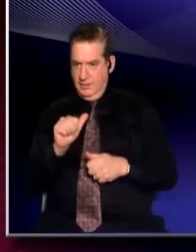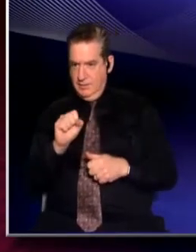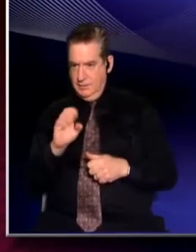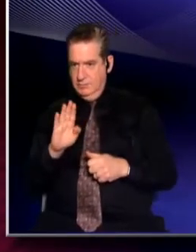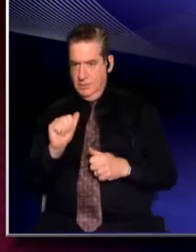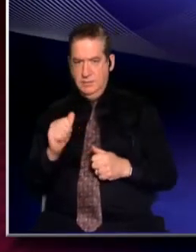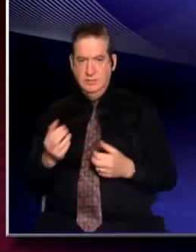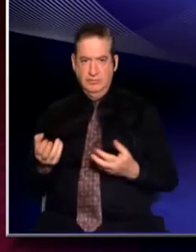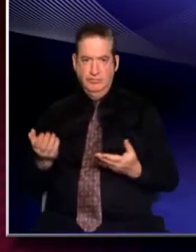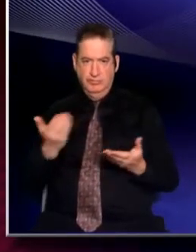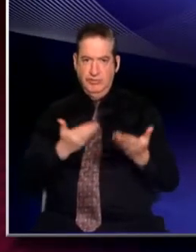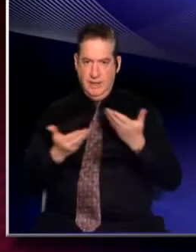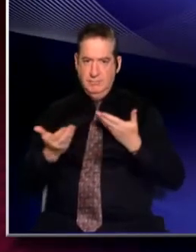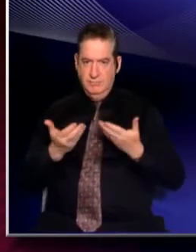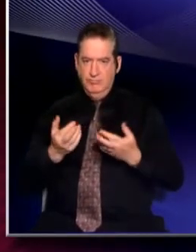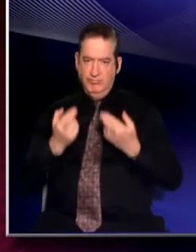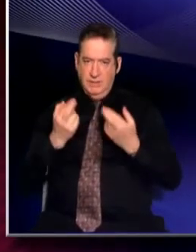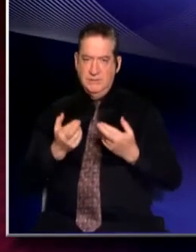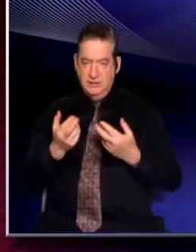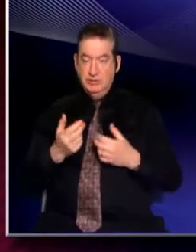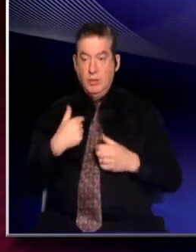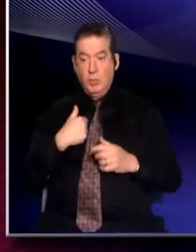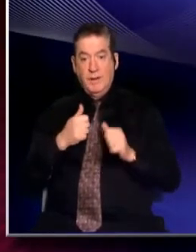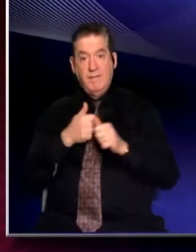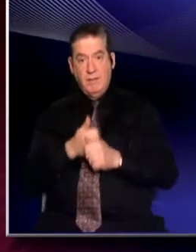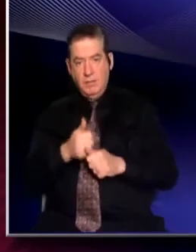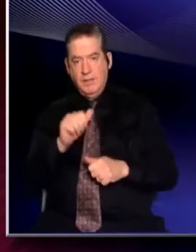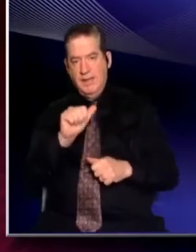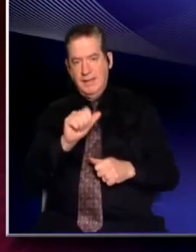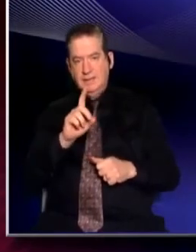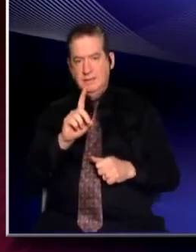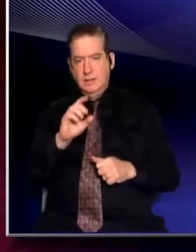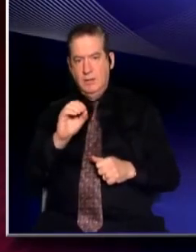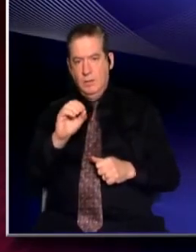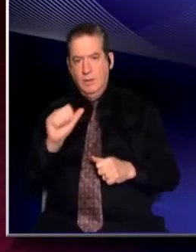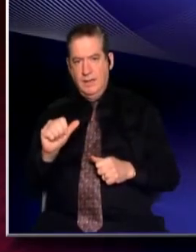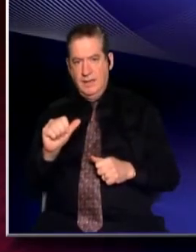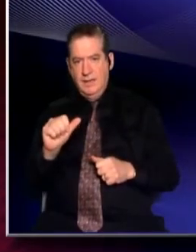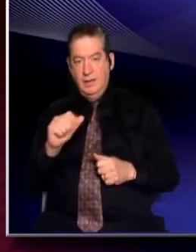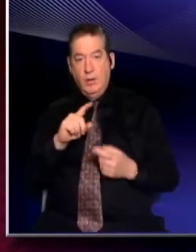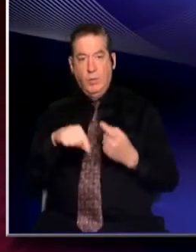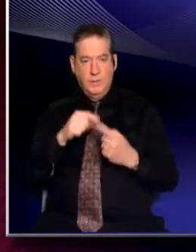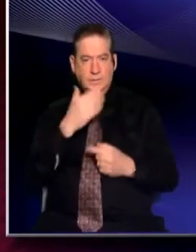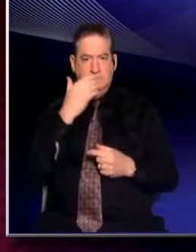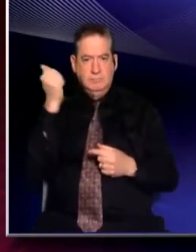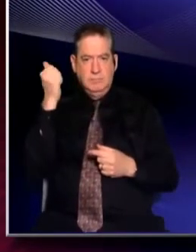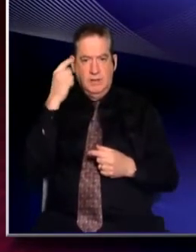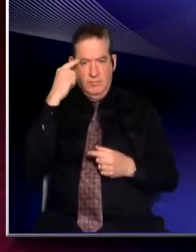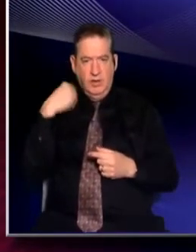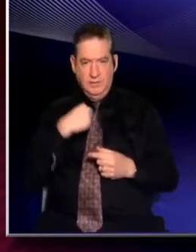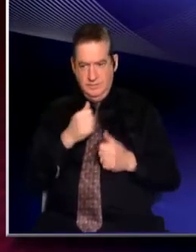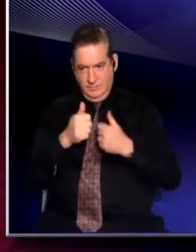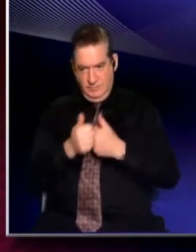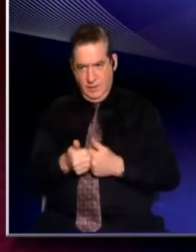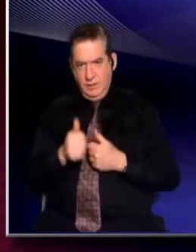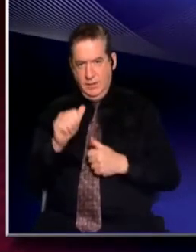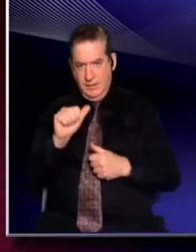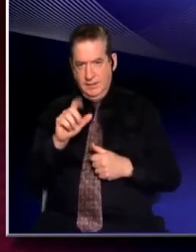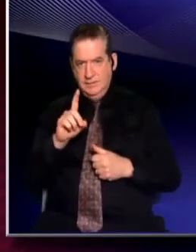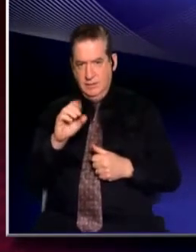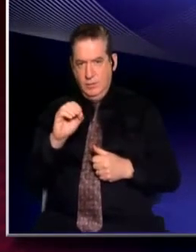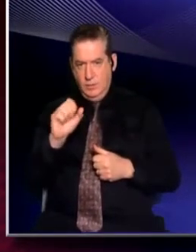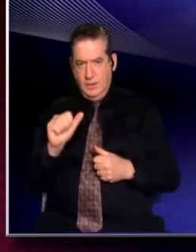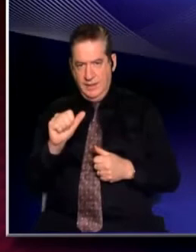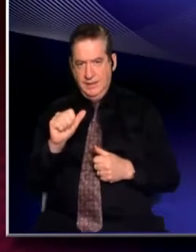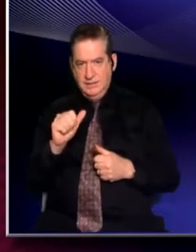ASBA's recommendations, and to follow ADOA when it is better for us to follow ADOA's recommendations. I